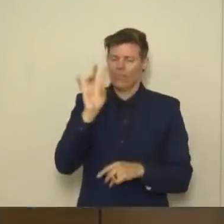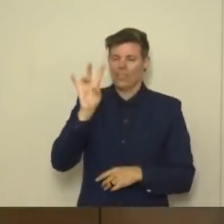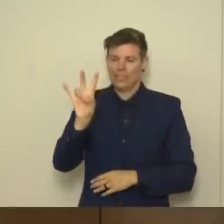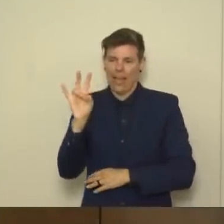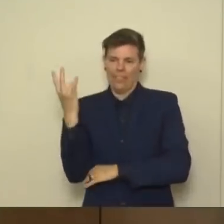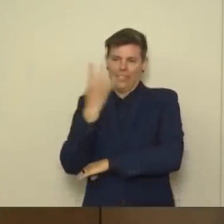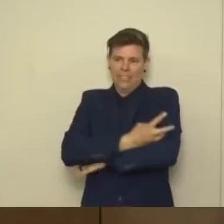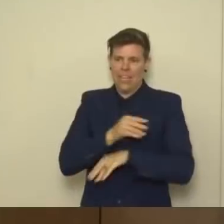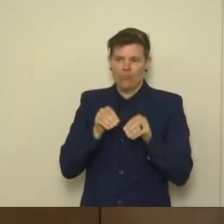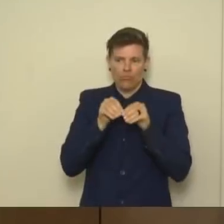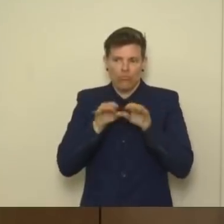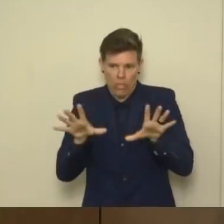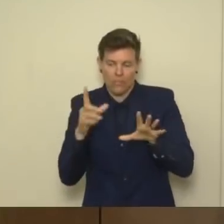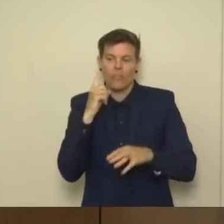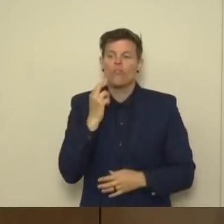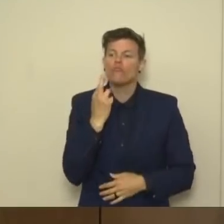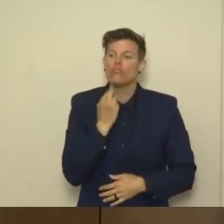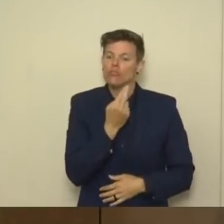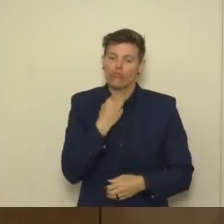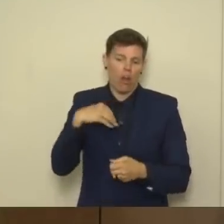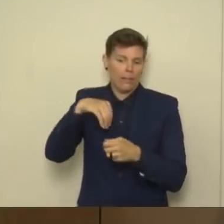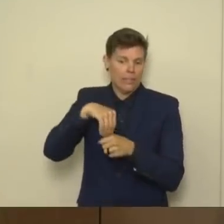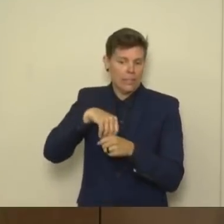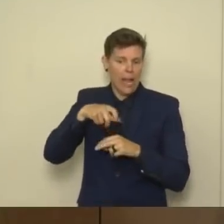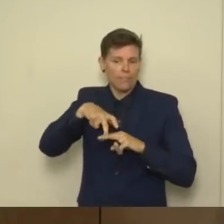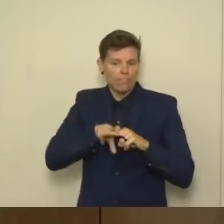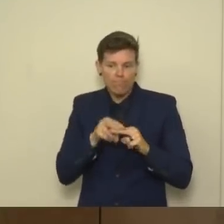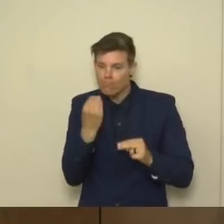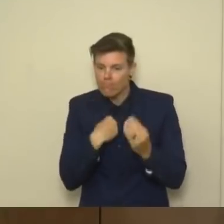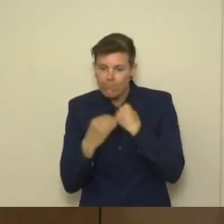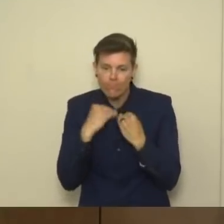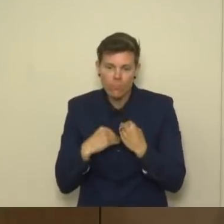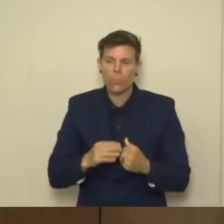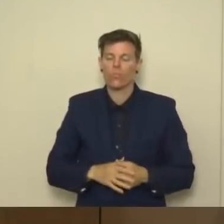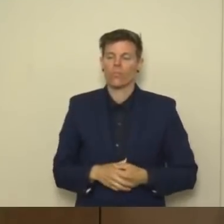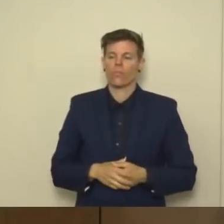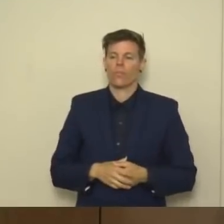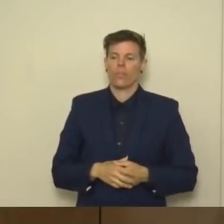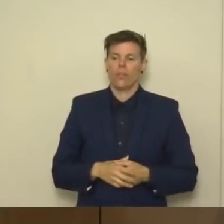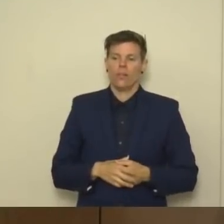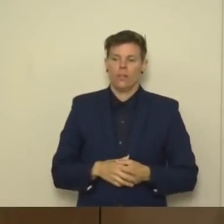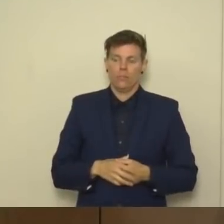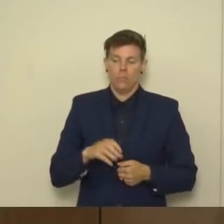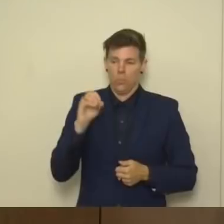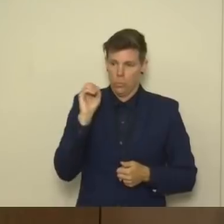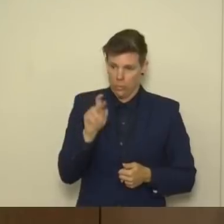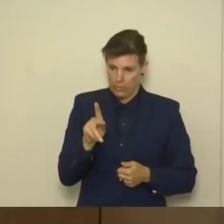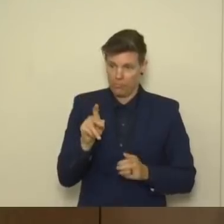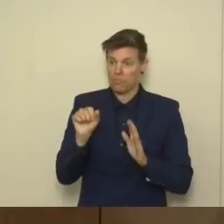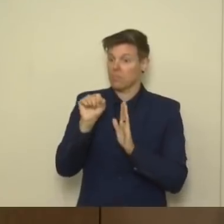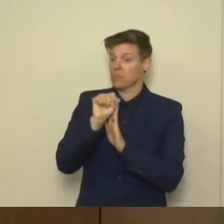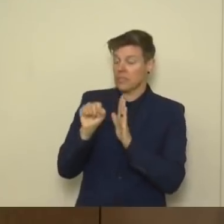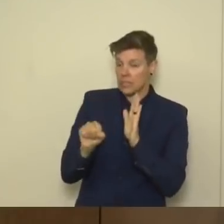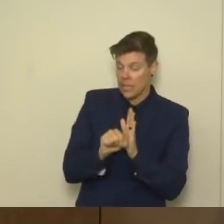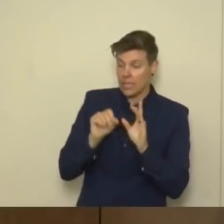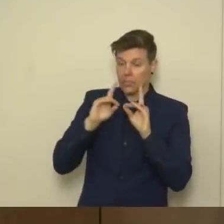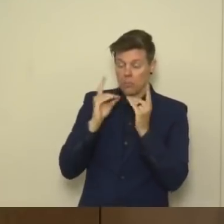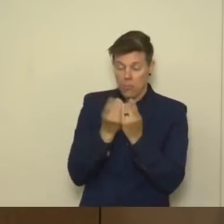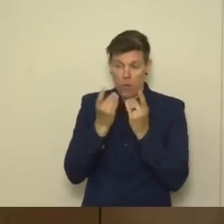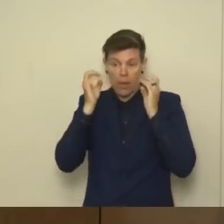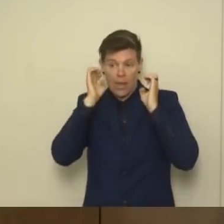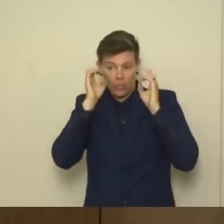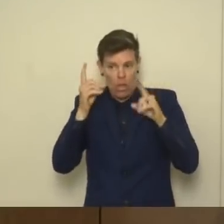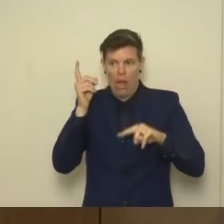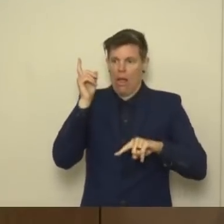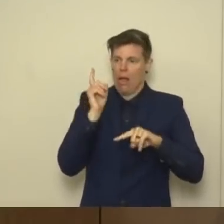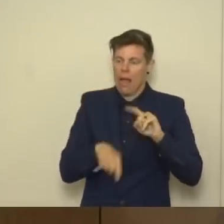All right, two very good questions. So the state's public education department does not have authority over private schools.